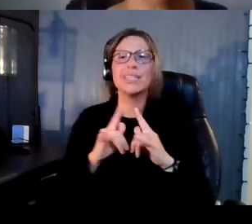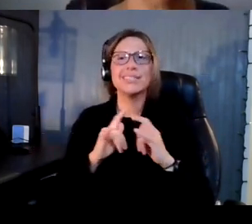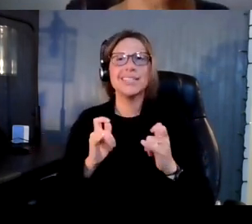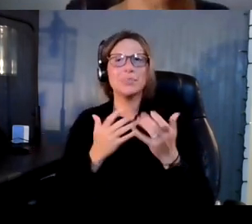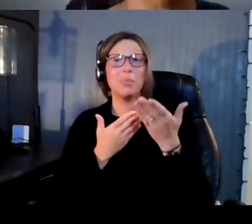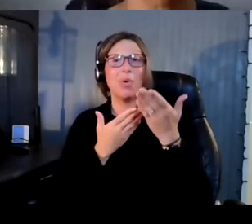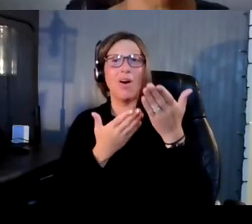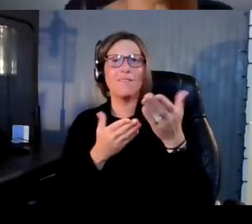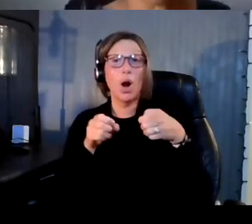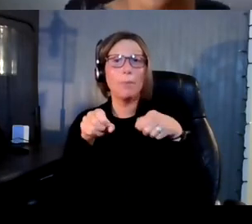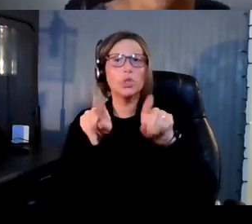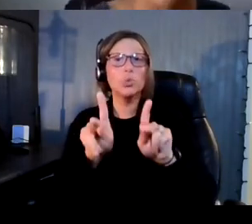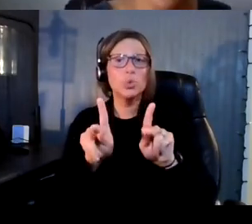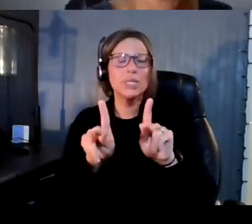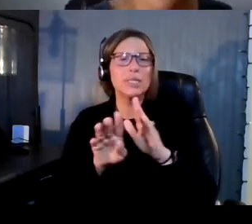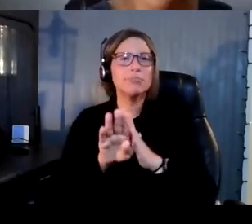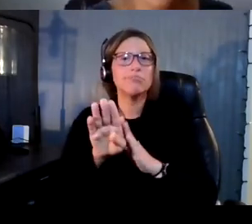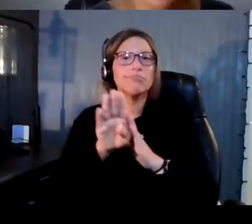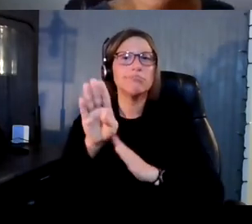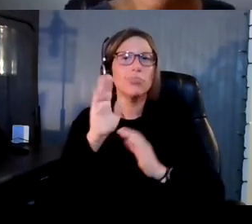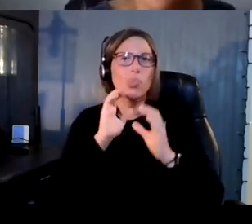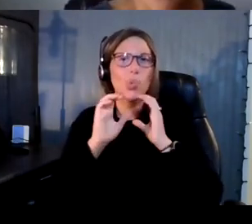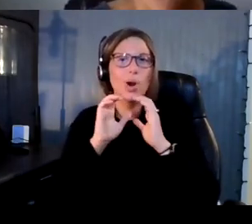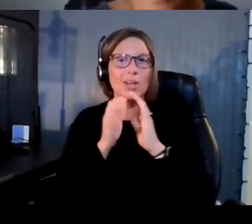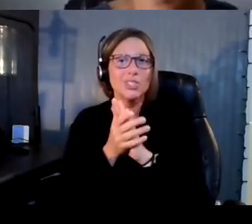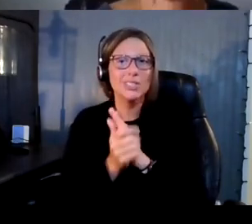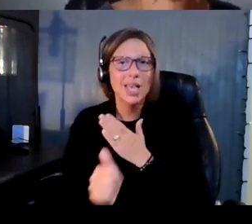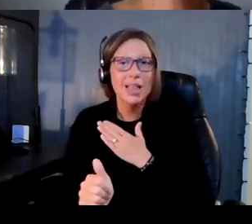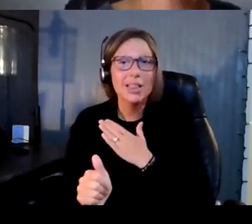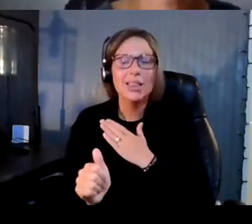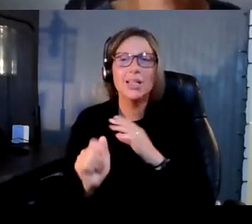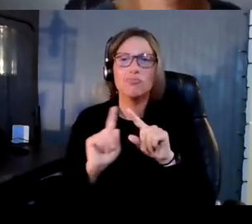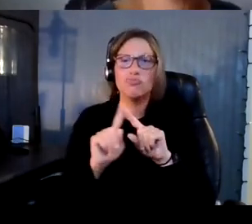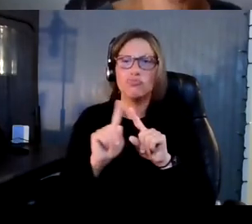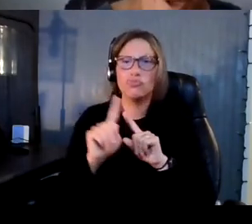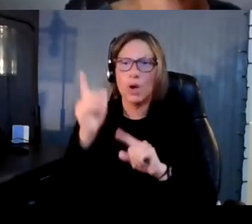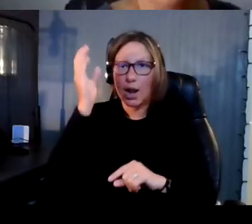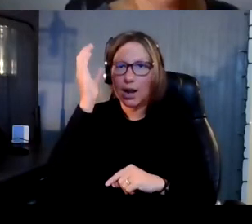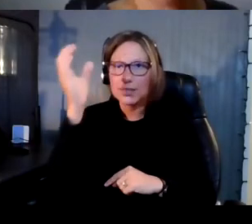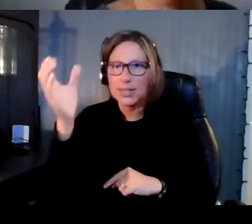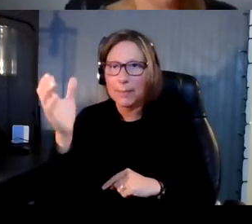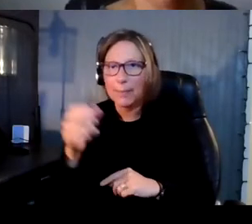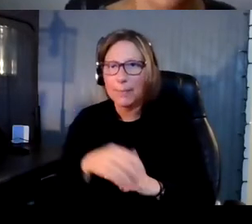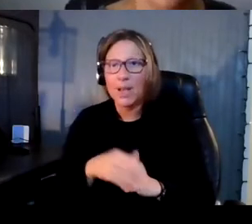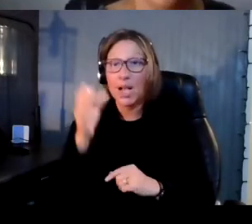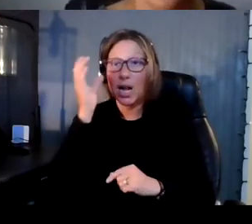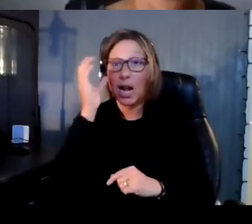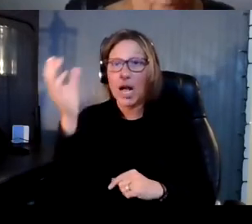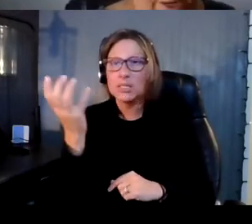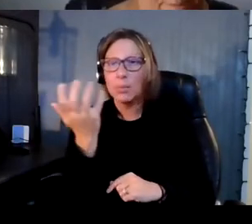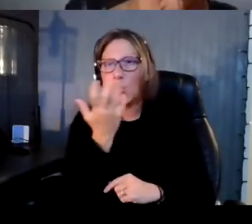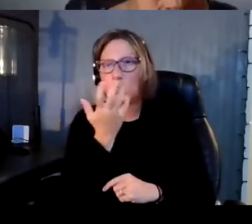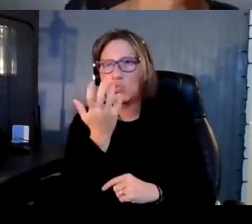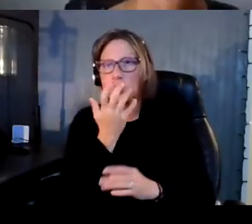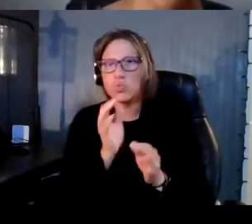to develop those communication skills and concepts. And the concepts are huge that can be used, can